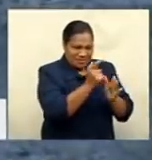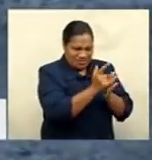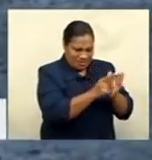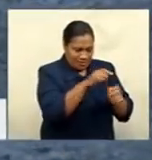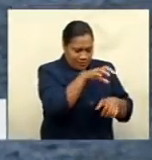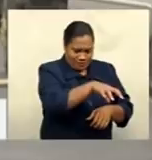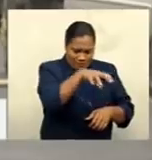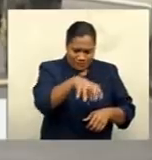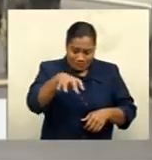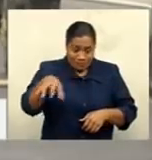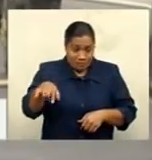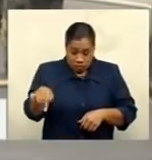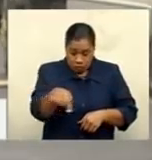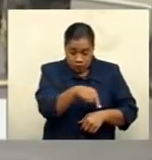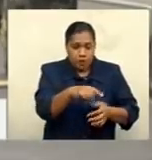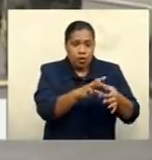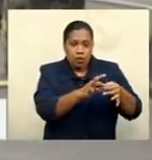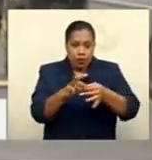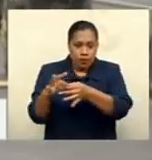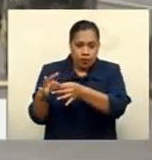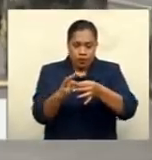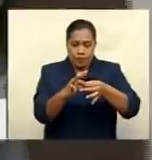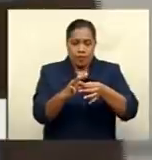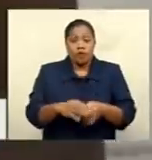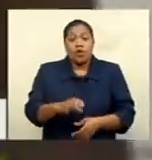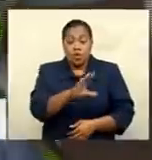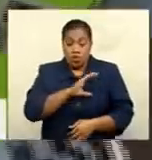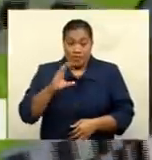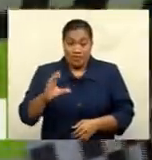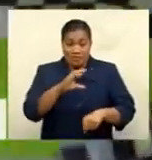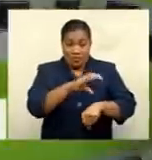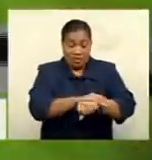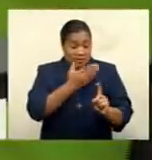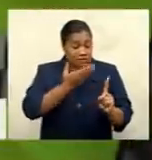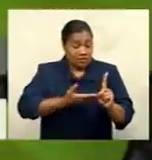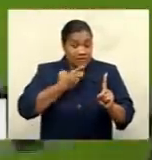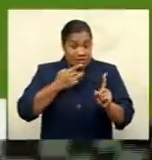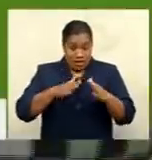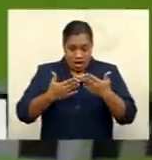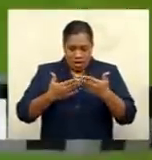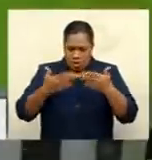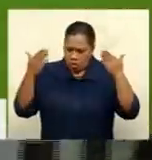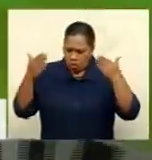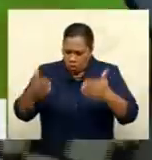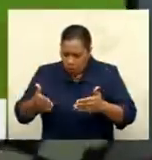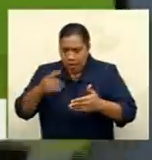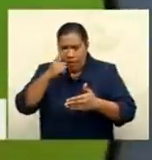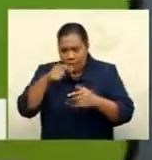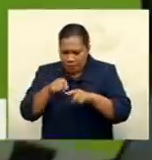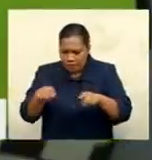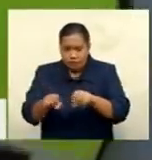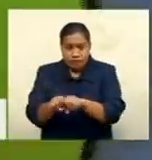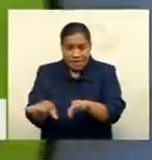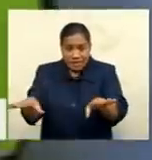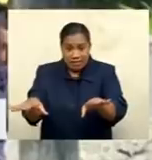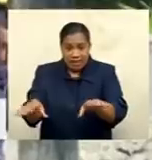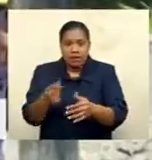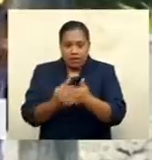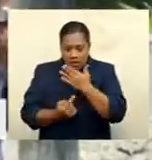Commissioner of Police Brigadier General Sitiveni Ngilio says while the global attention remained on the pandemic, collaboration on